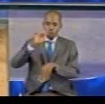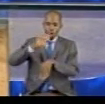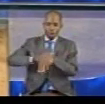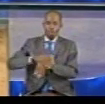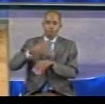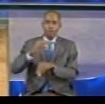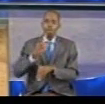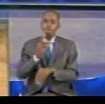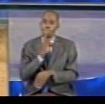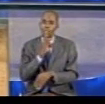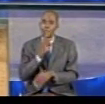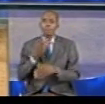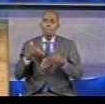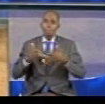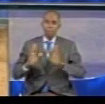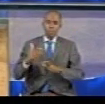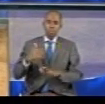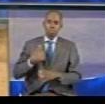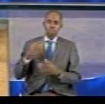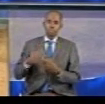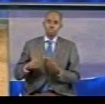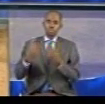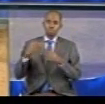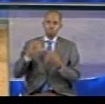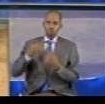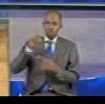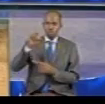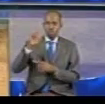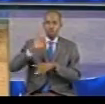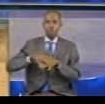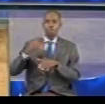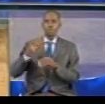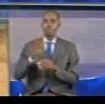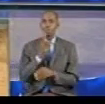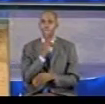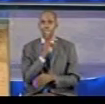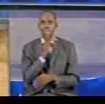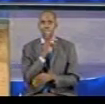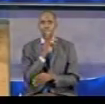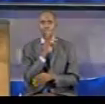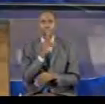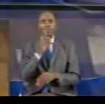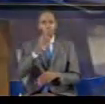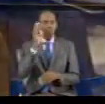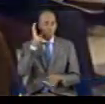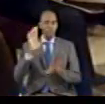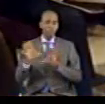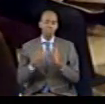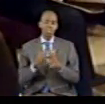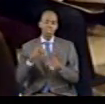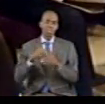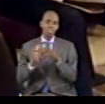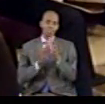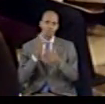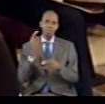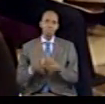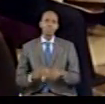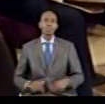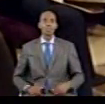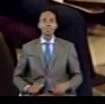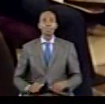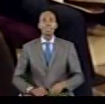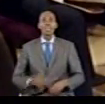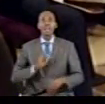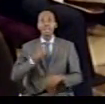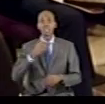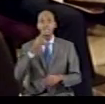me come unto thee on the water. You will do it. I said you